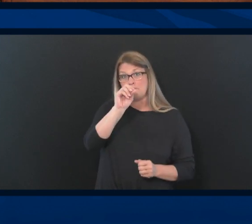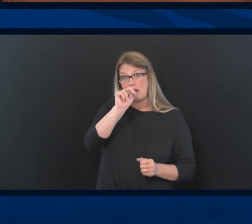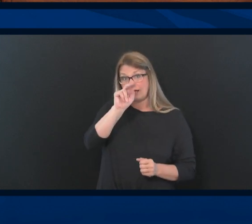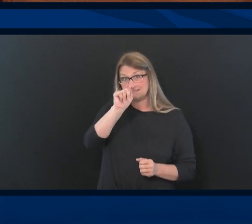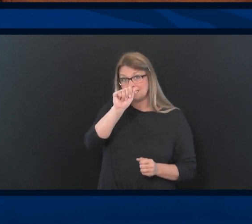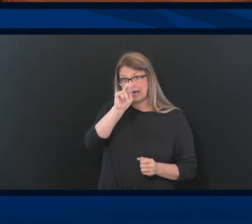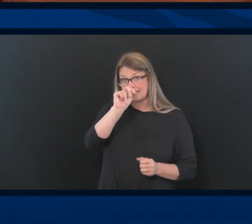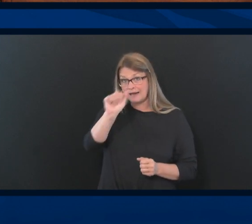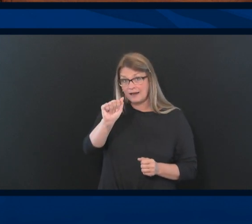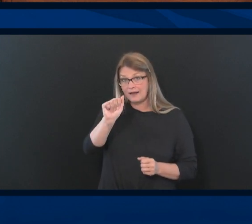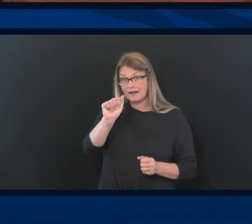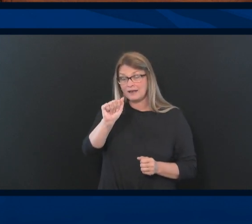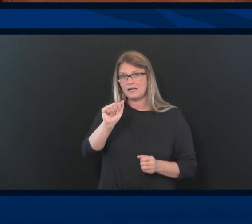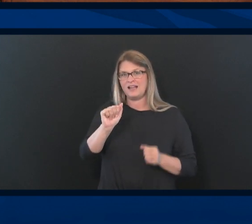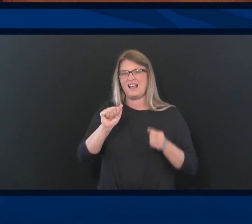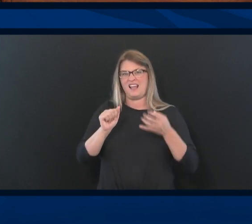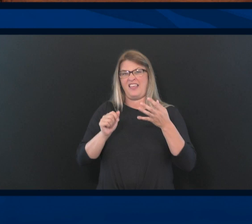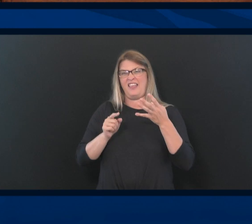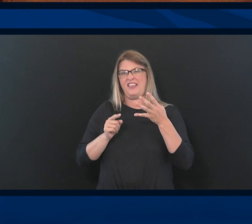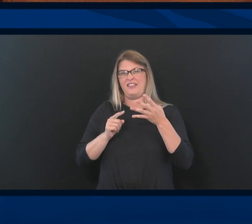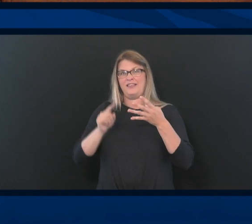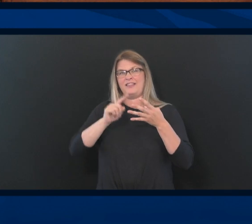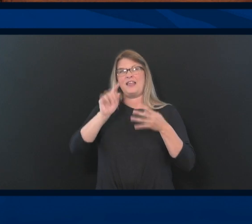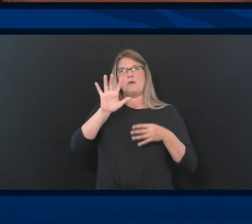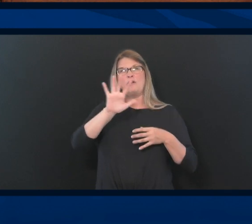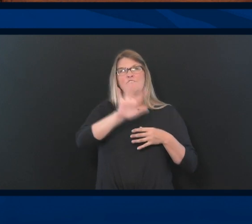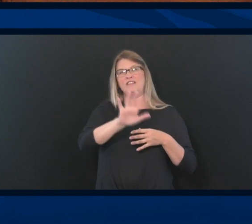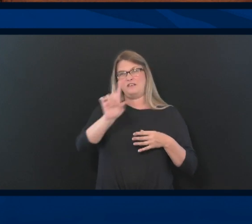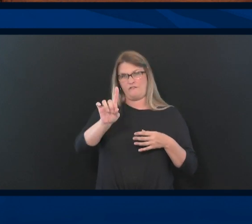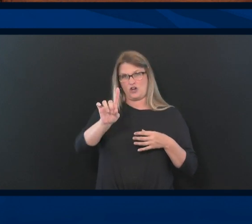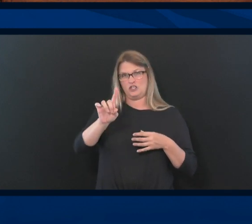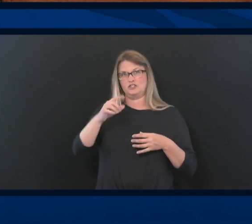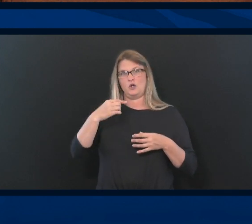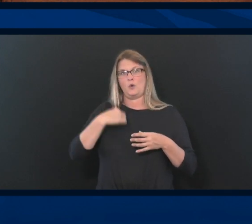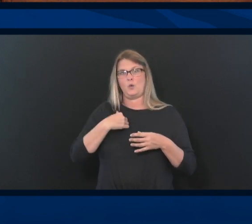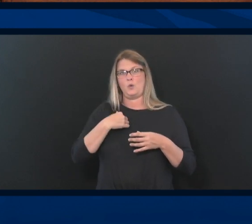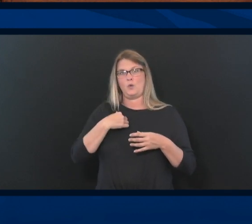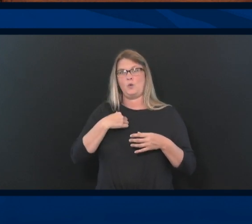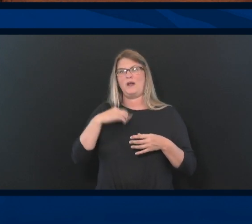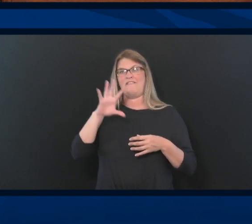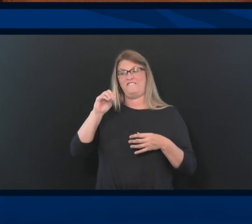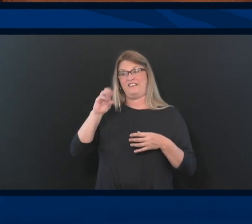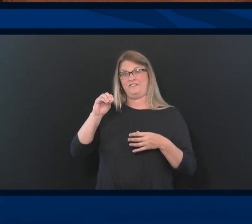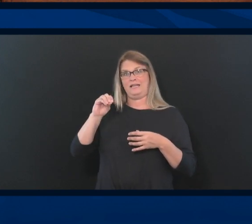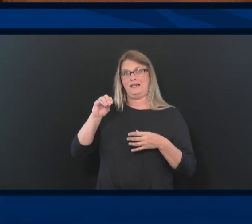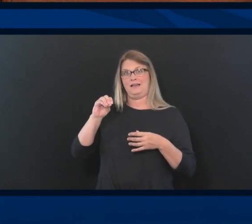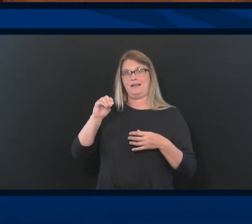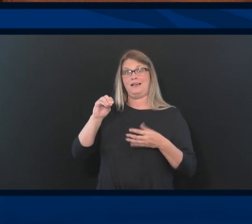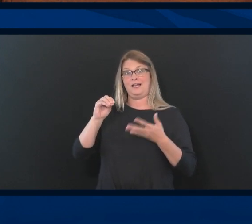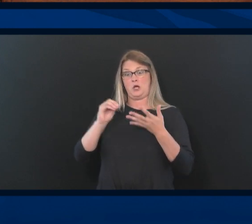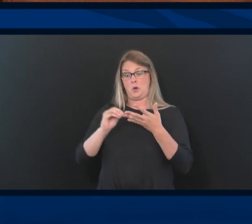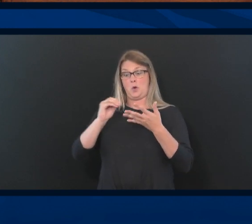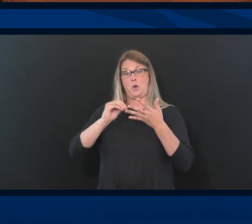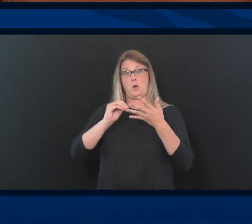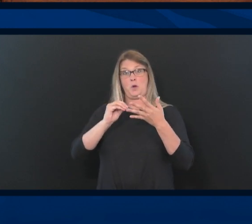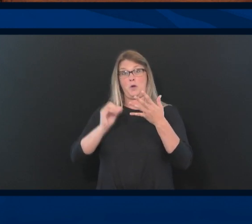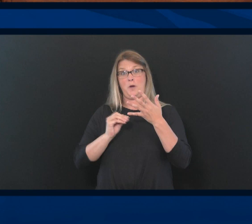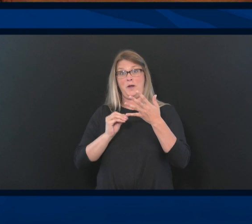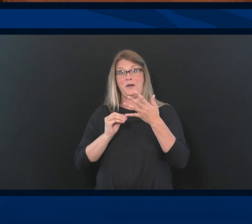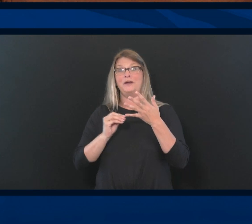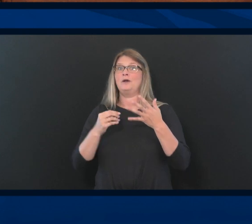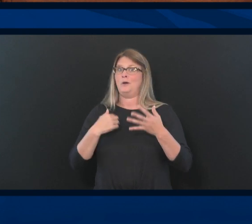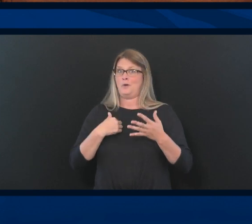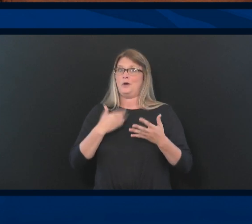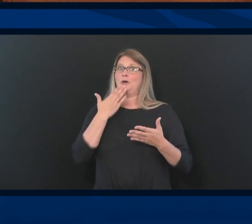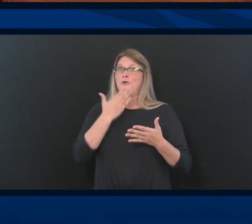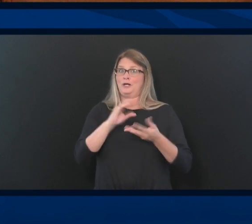And Montana came in 51st, and we came in 50th. So again, we're